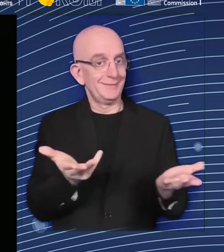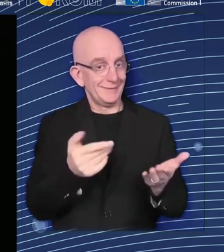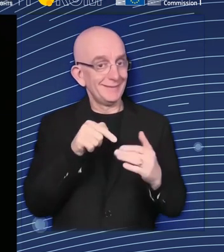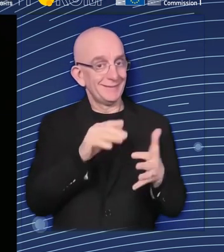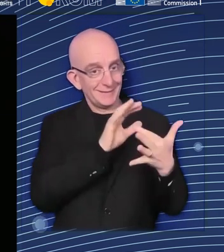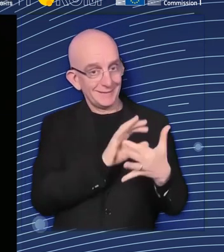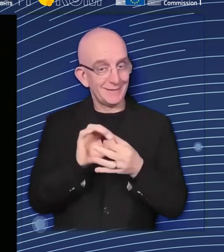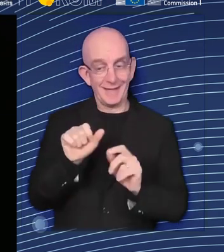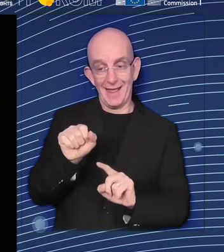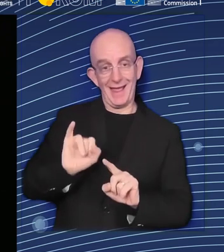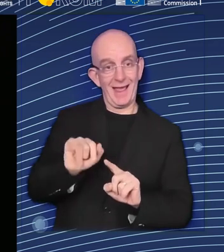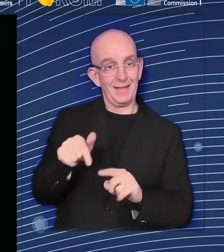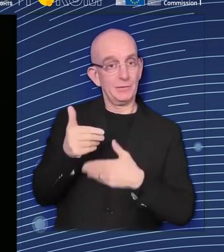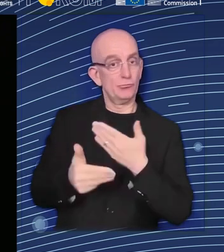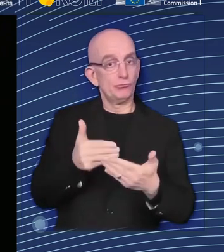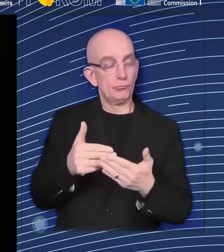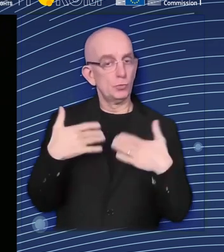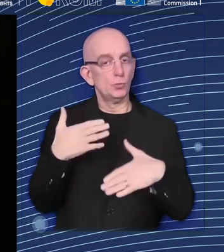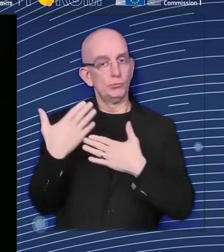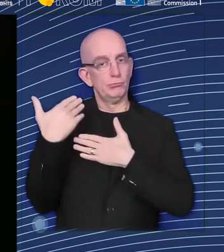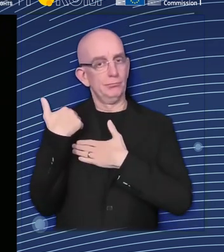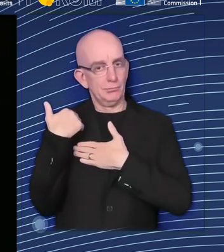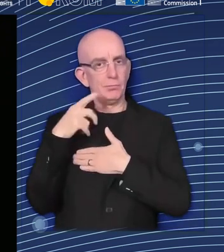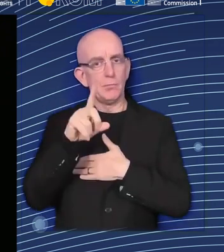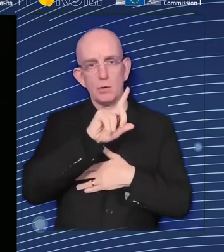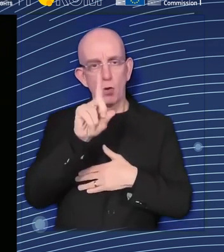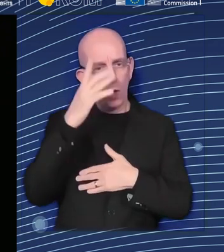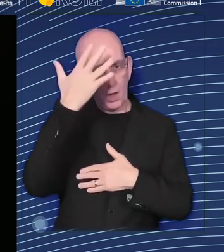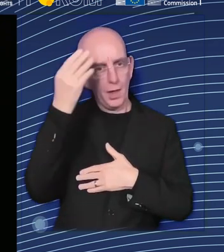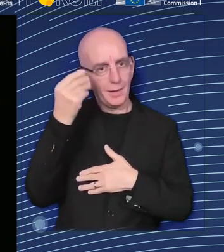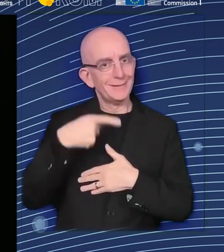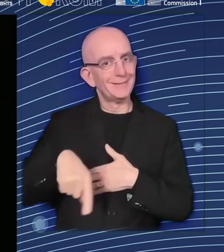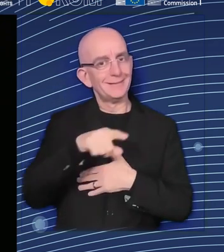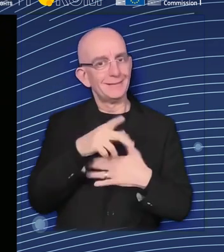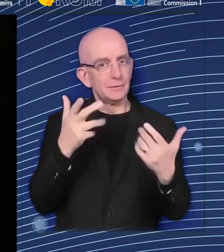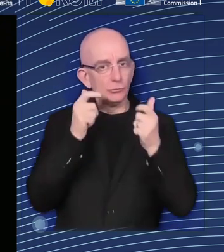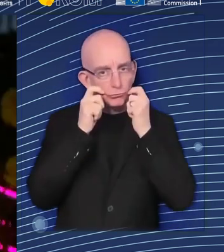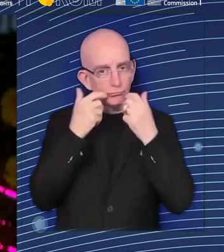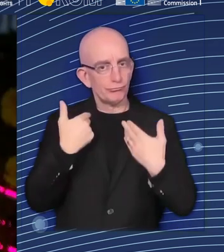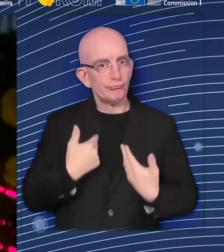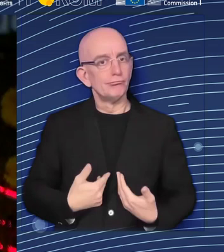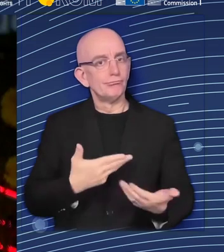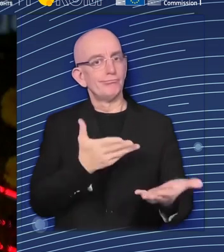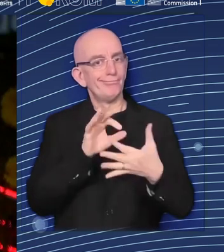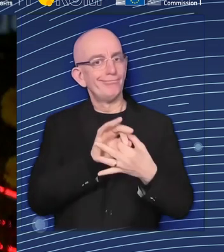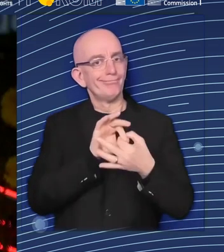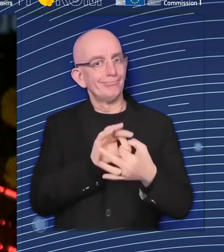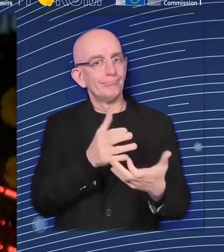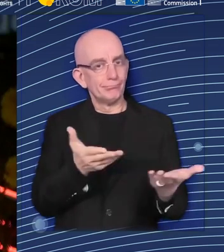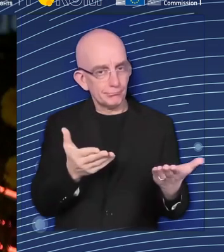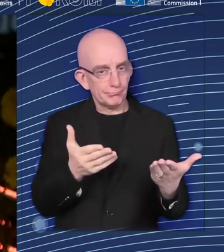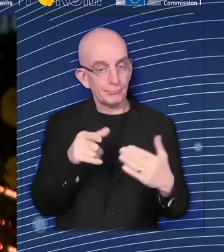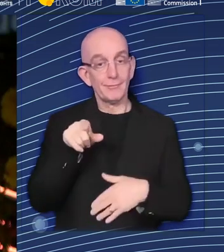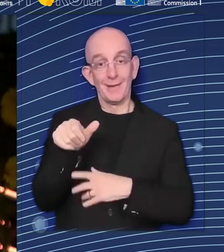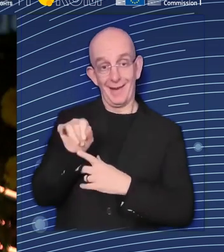at work brought to light issues of transparency, compliance, and societal impact. Finally, the session